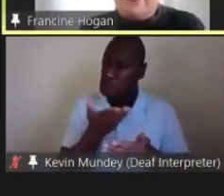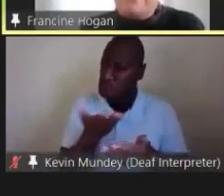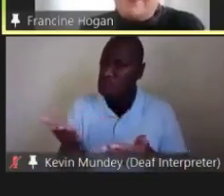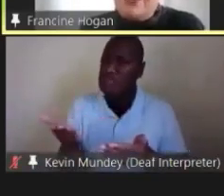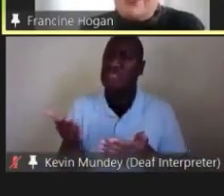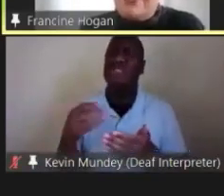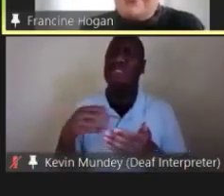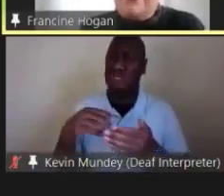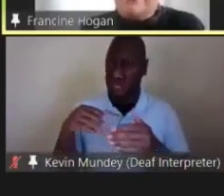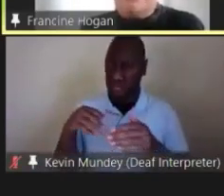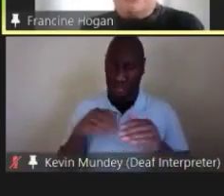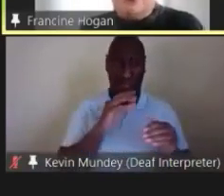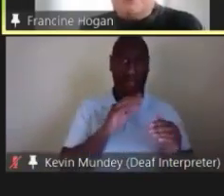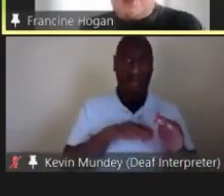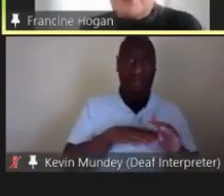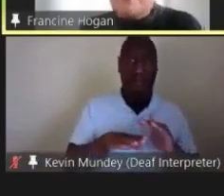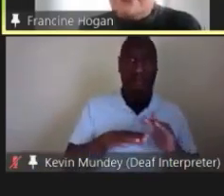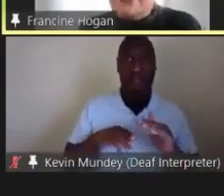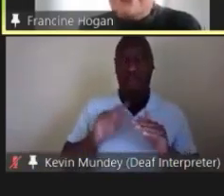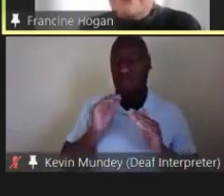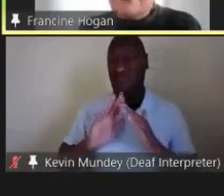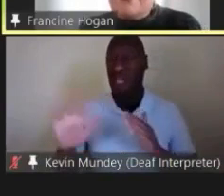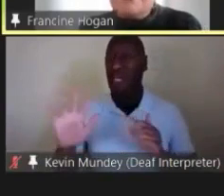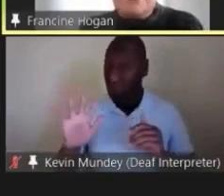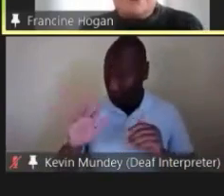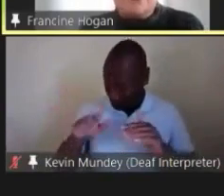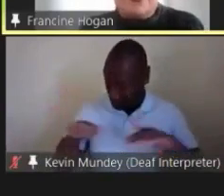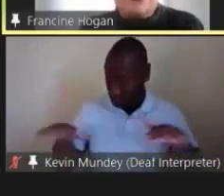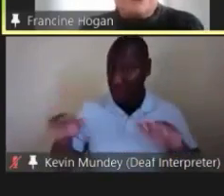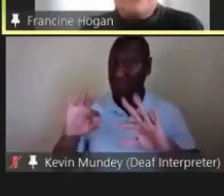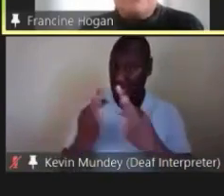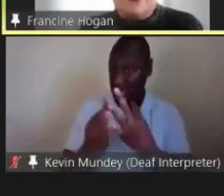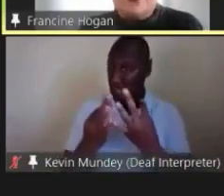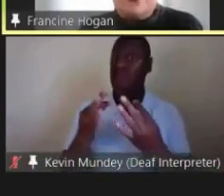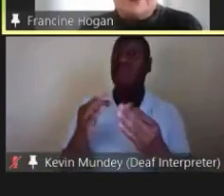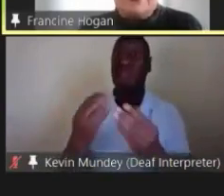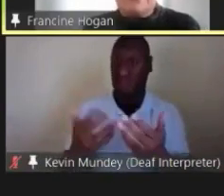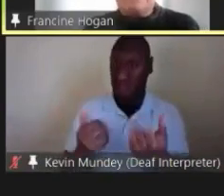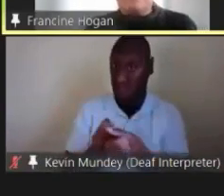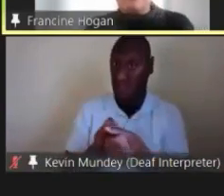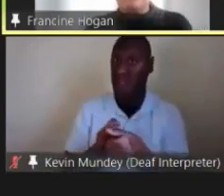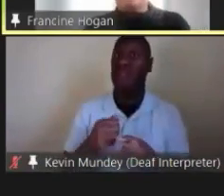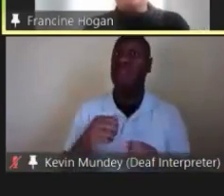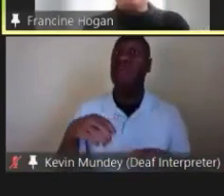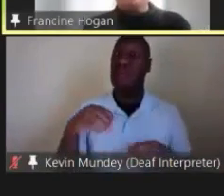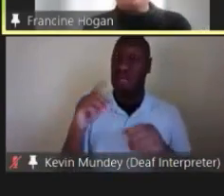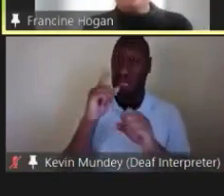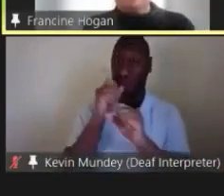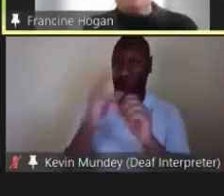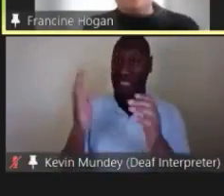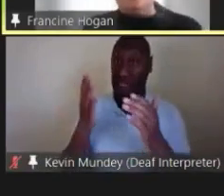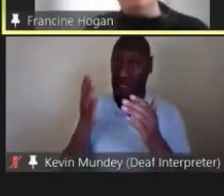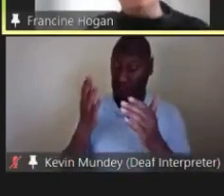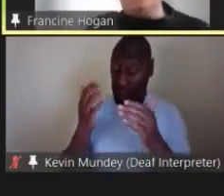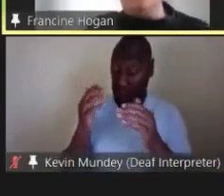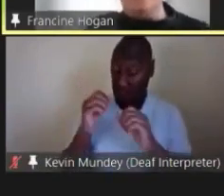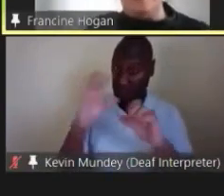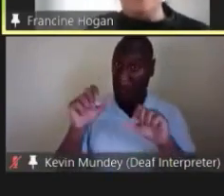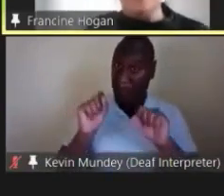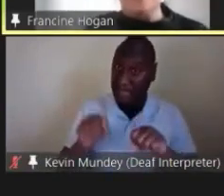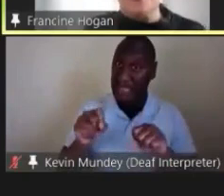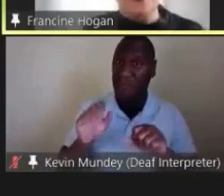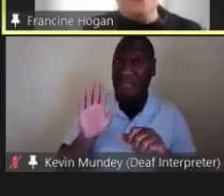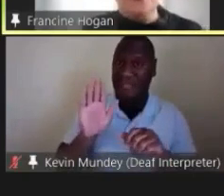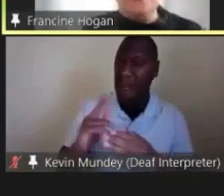5, Envision New Possibilities is their connection to resources and information. While the